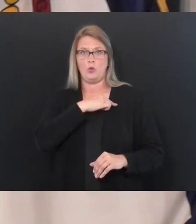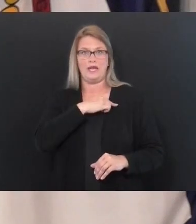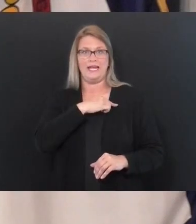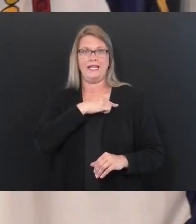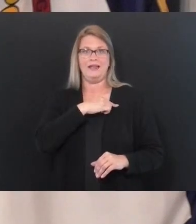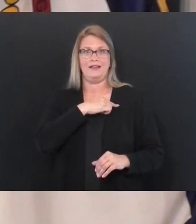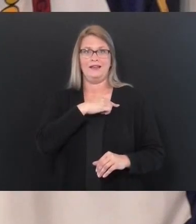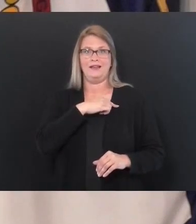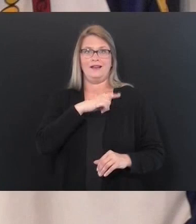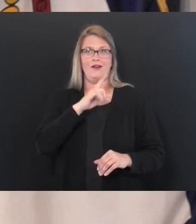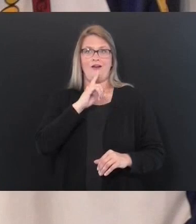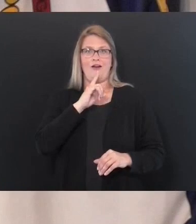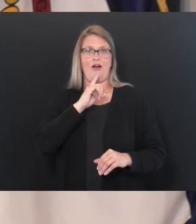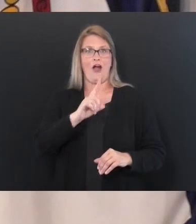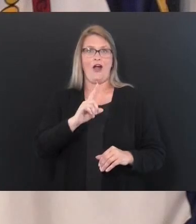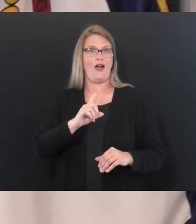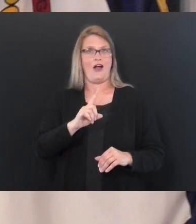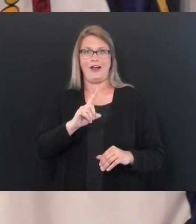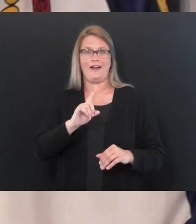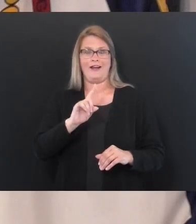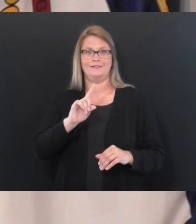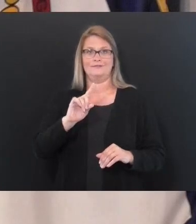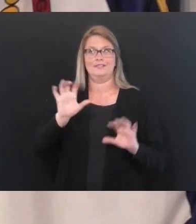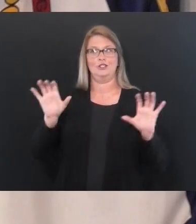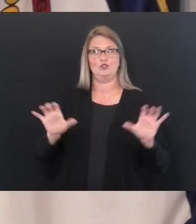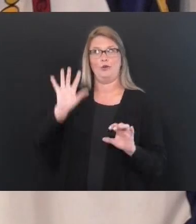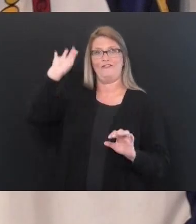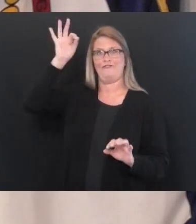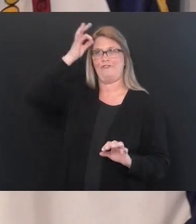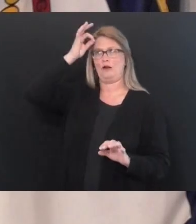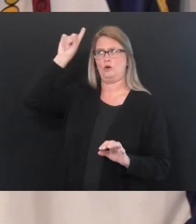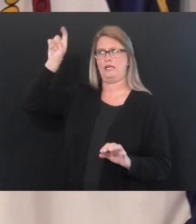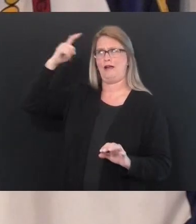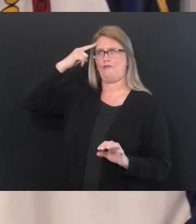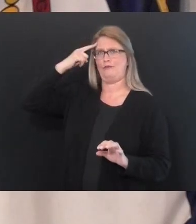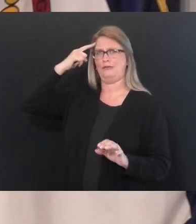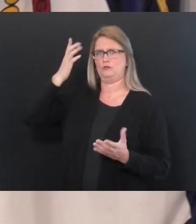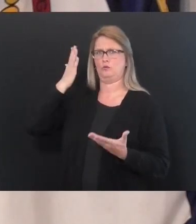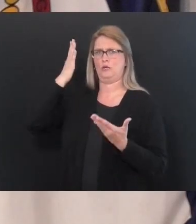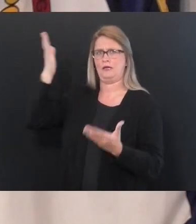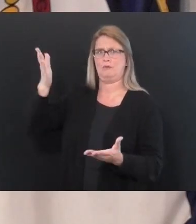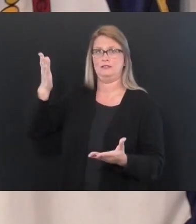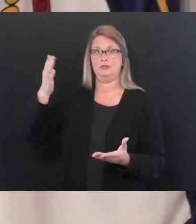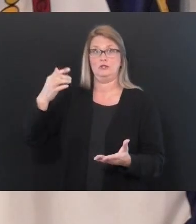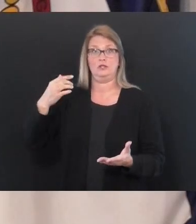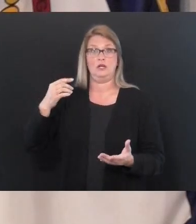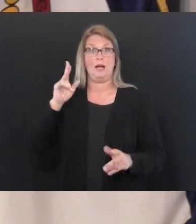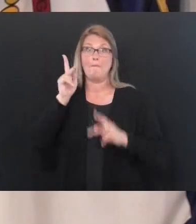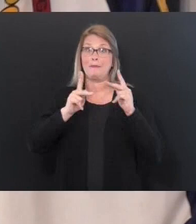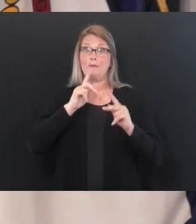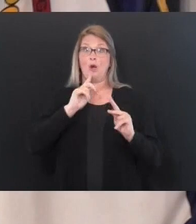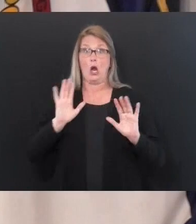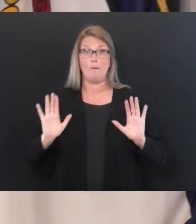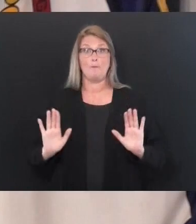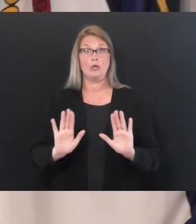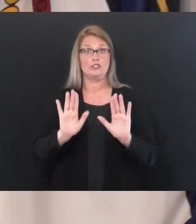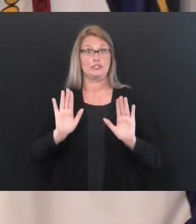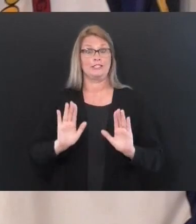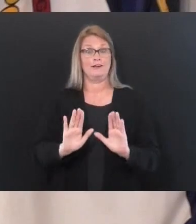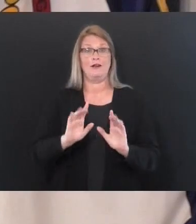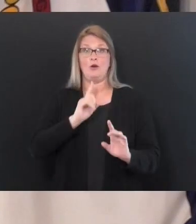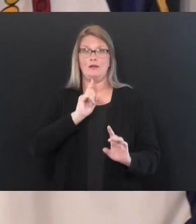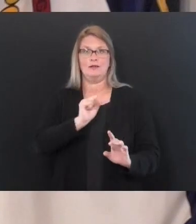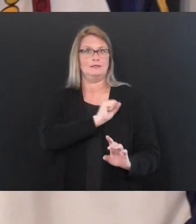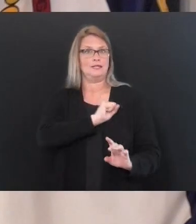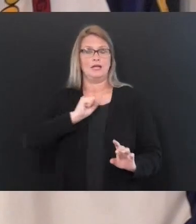is happening. Our federal government is doing what is happening here, and we're pushing. Everybody's pushing. The senators, all three